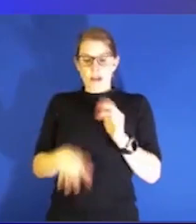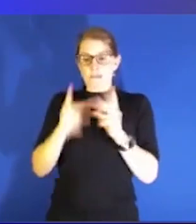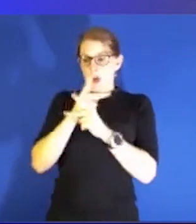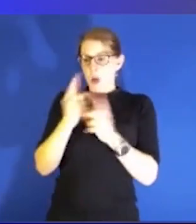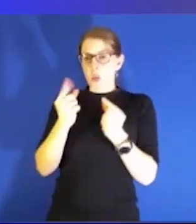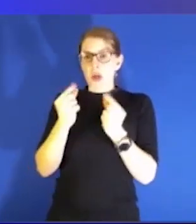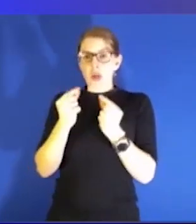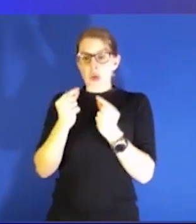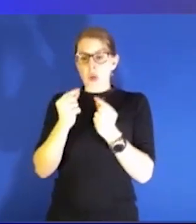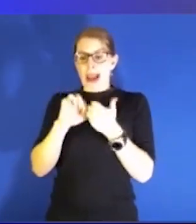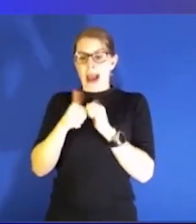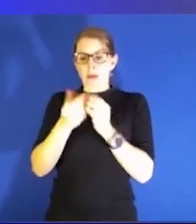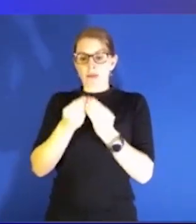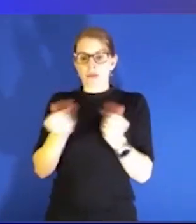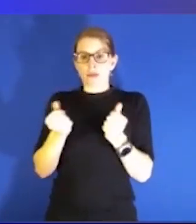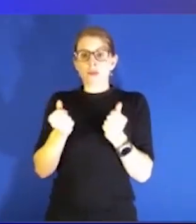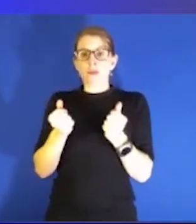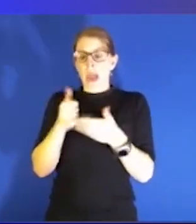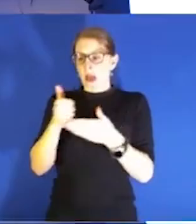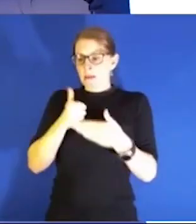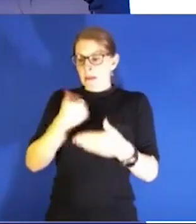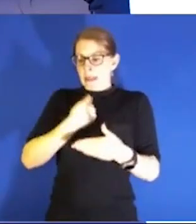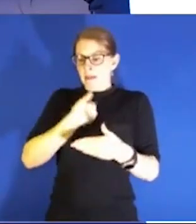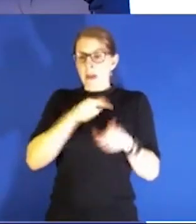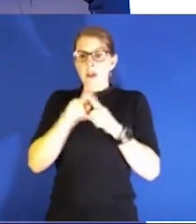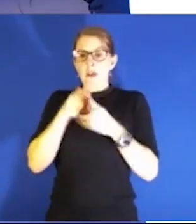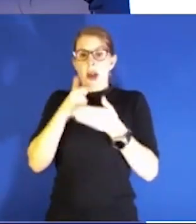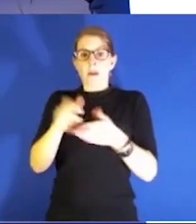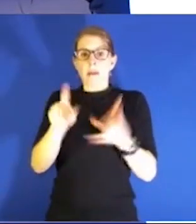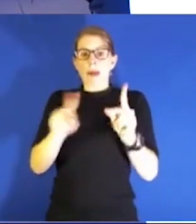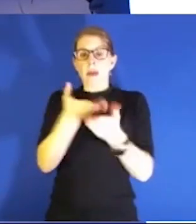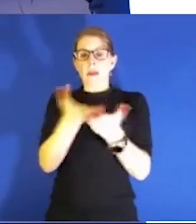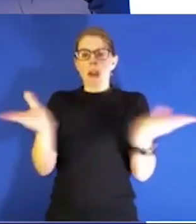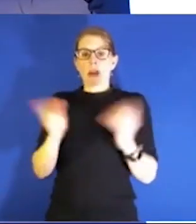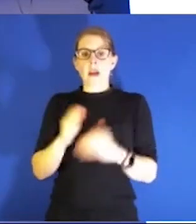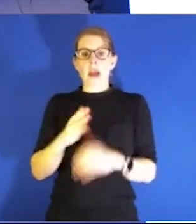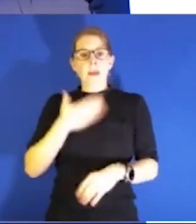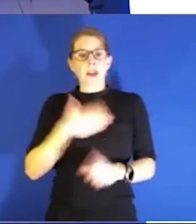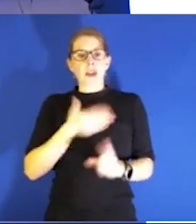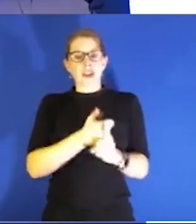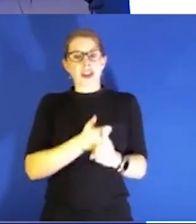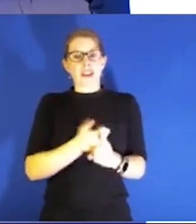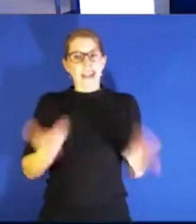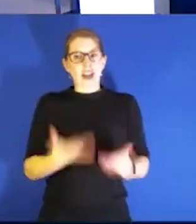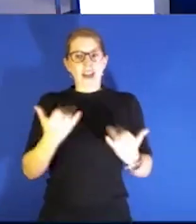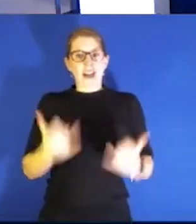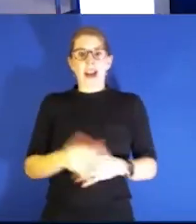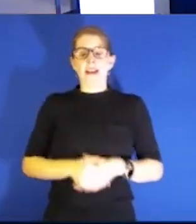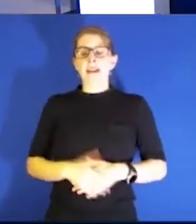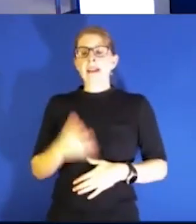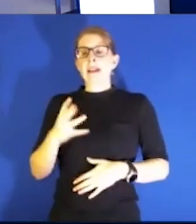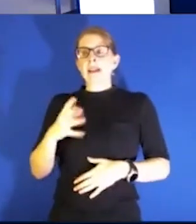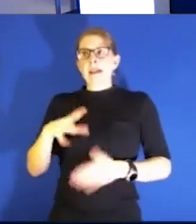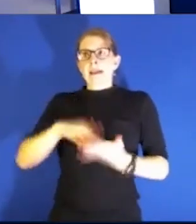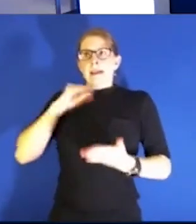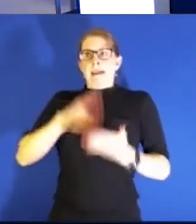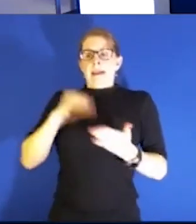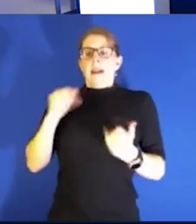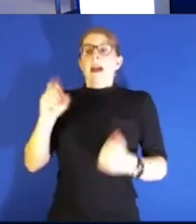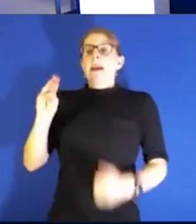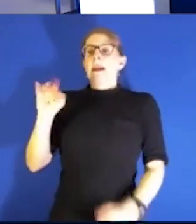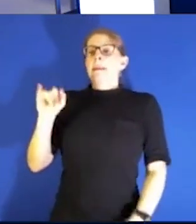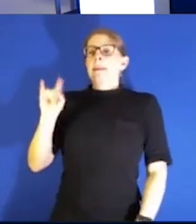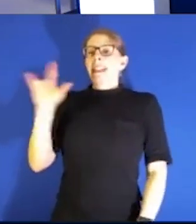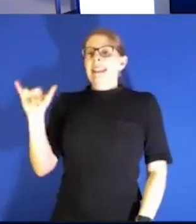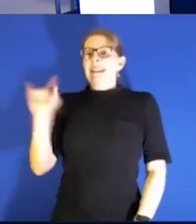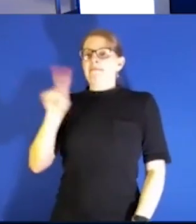to help myself and help those around me. Boy, I'm glad you're here today. I'm taking it all in. Dr. Hawkinson, Misty's asking kind of a back to basics question,